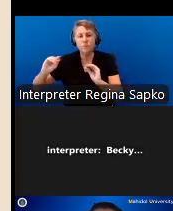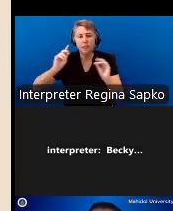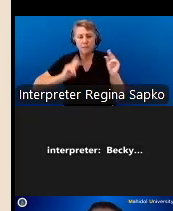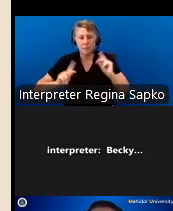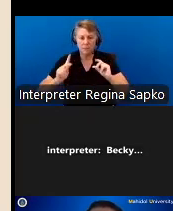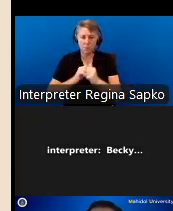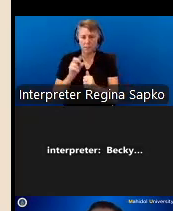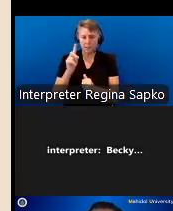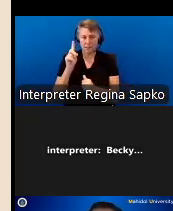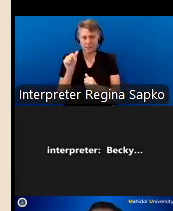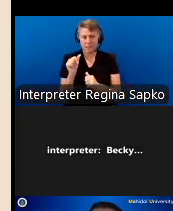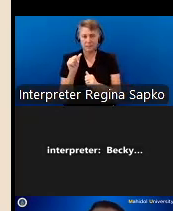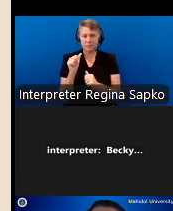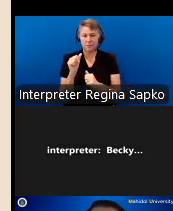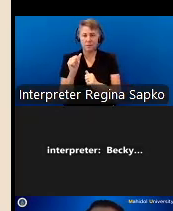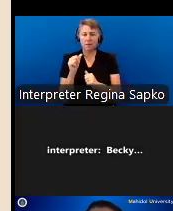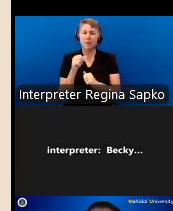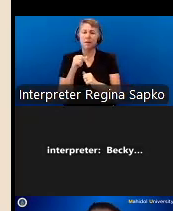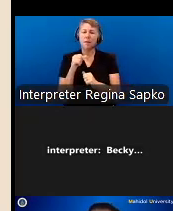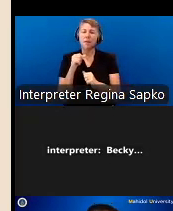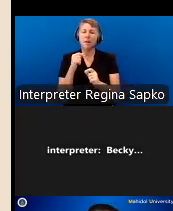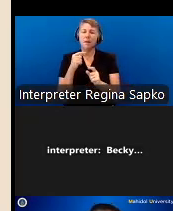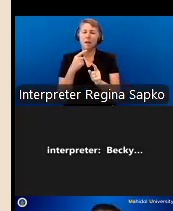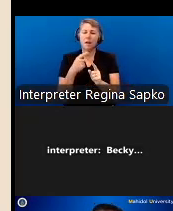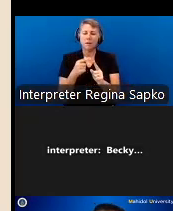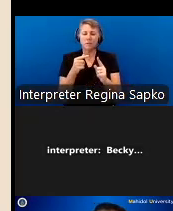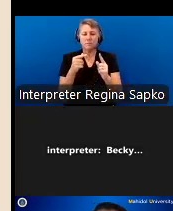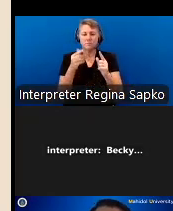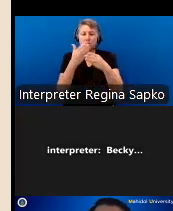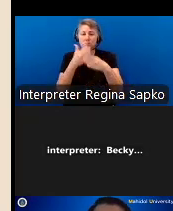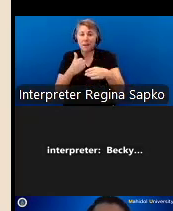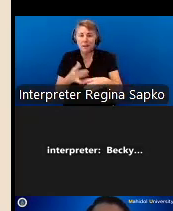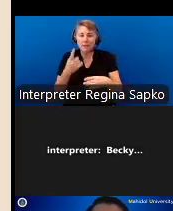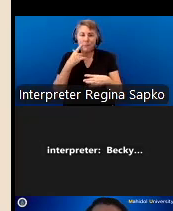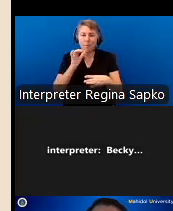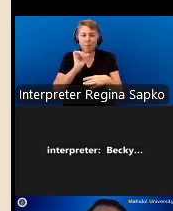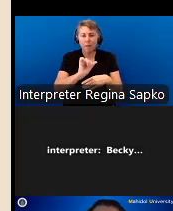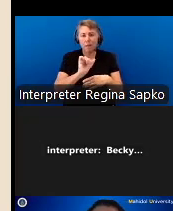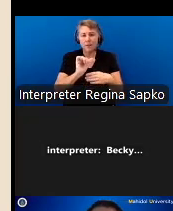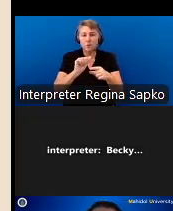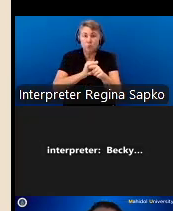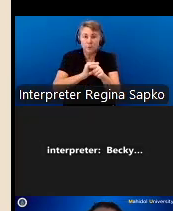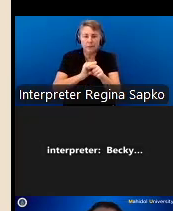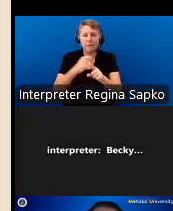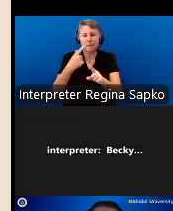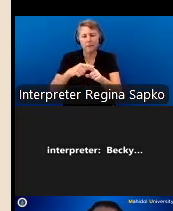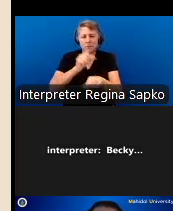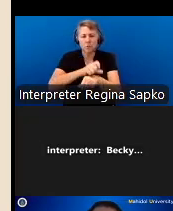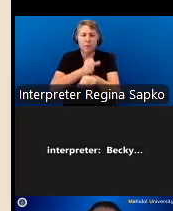a program for their career and job placement in Thailand.